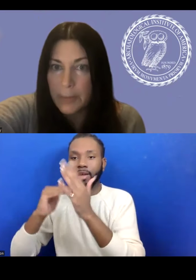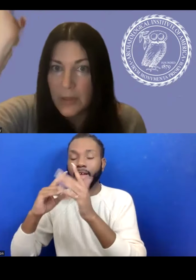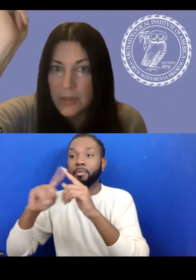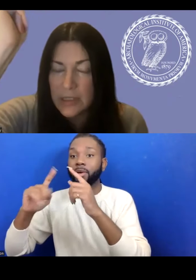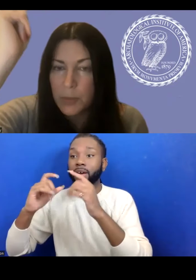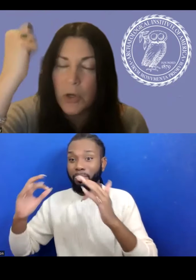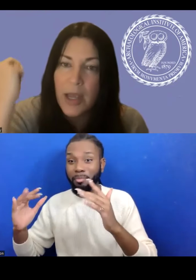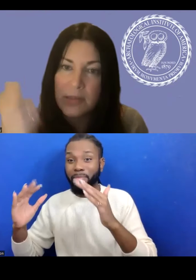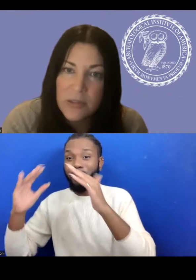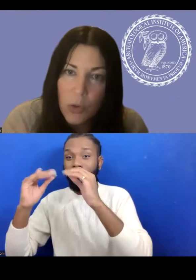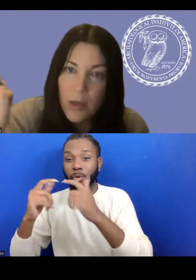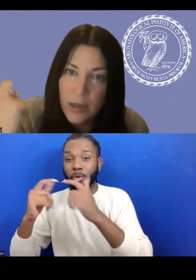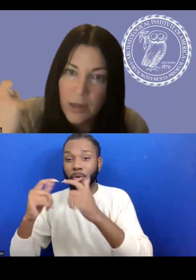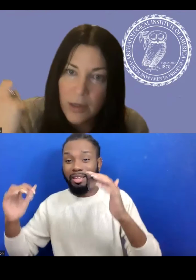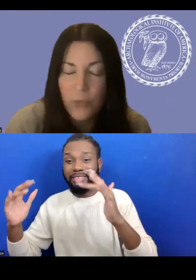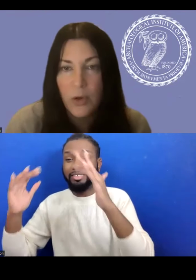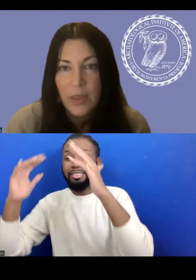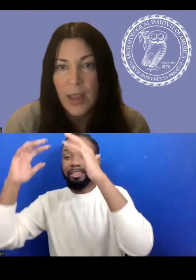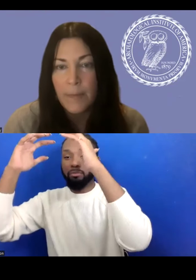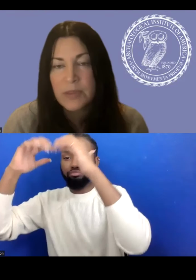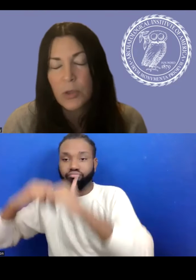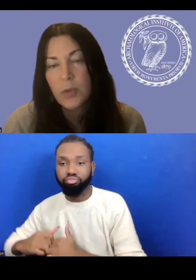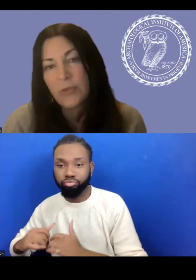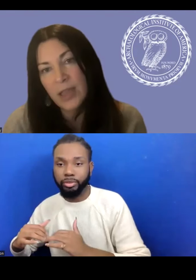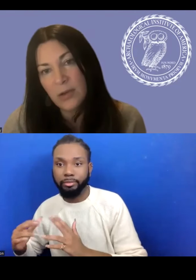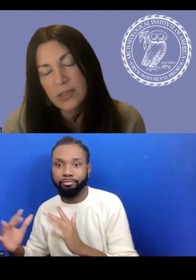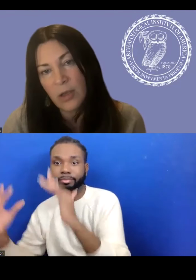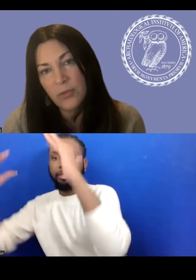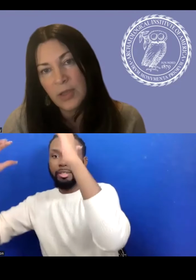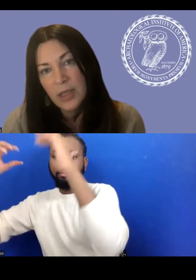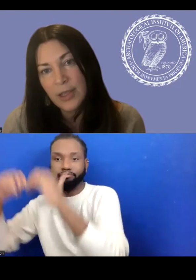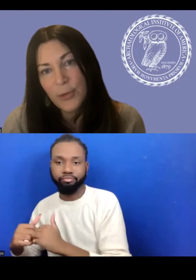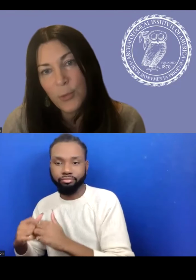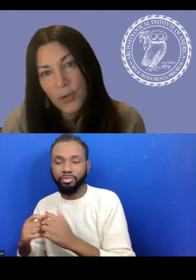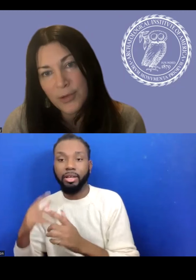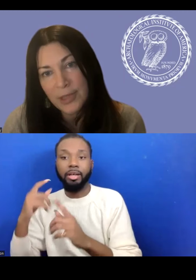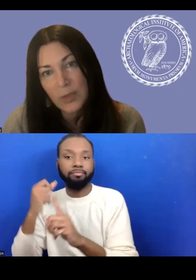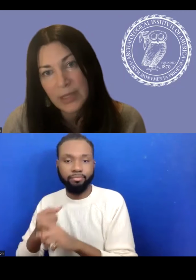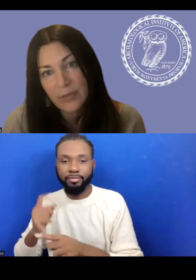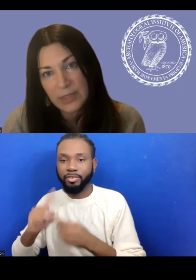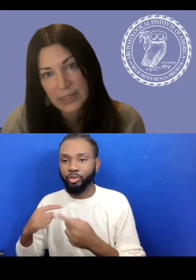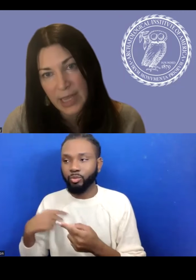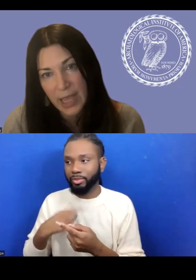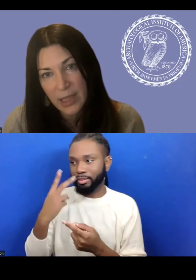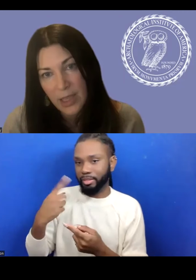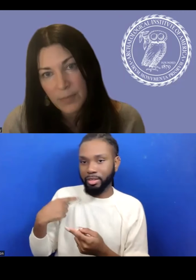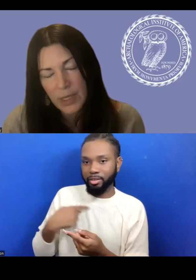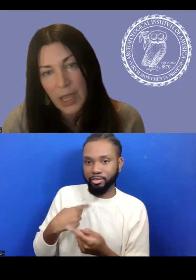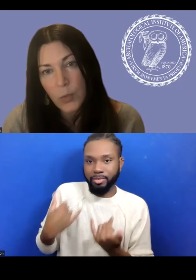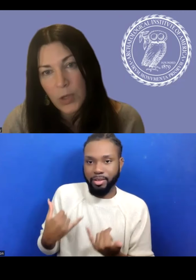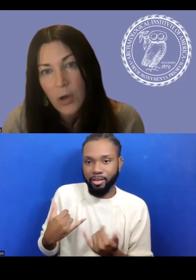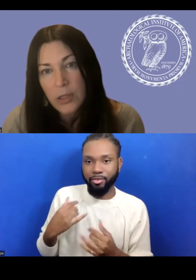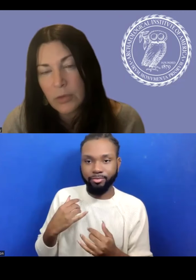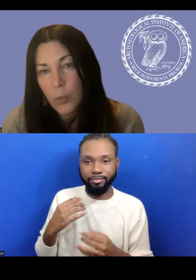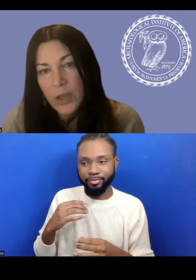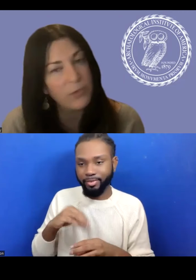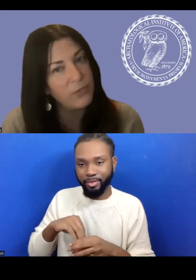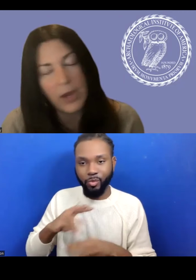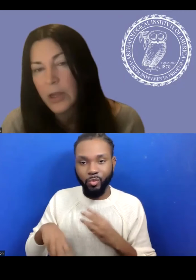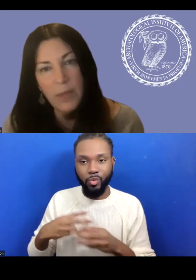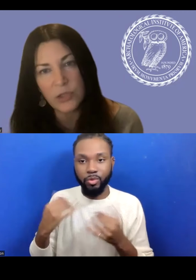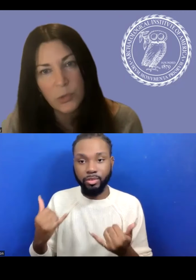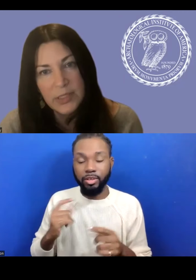the rebuilding is bigger, and so on and so forth, until we find ourselves in the world that we live in today. And I would argue that